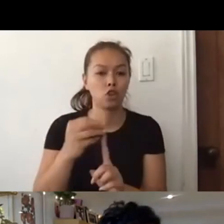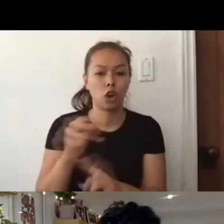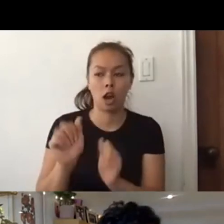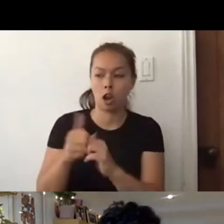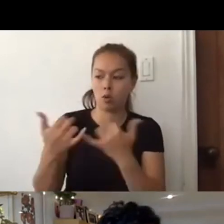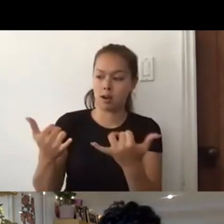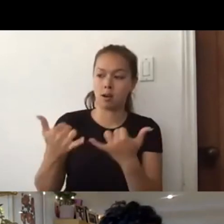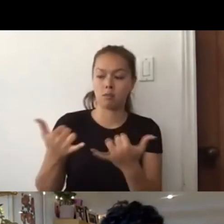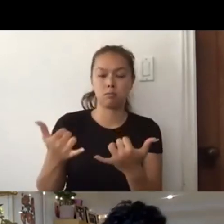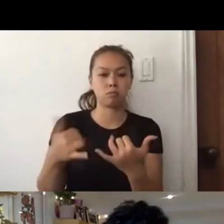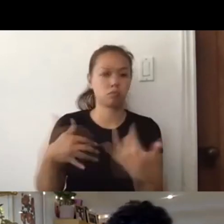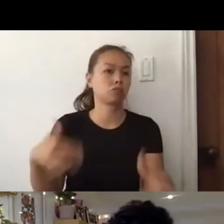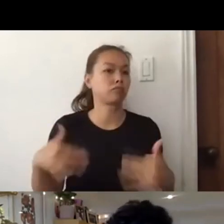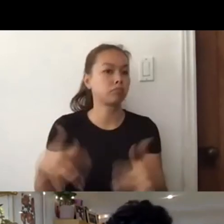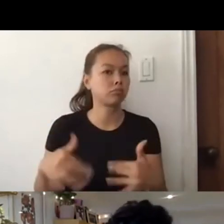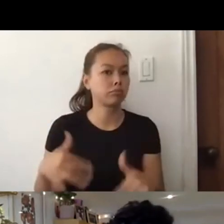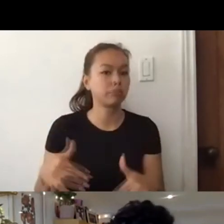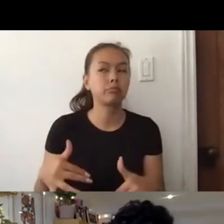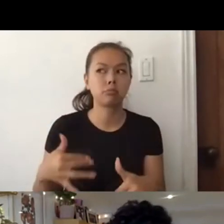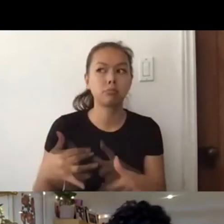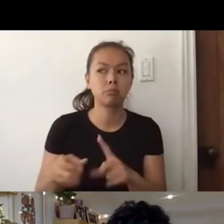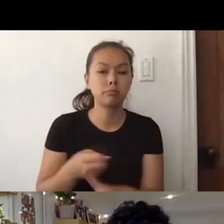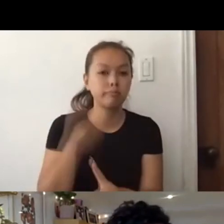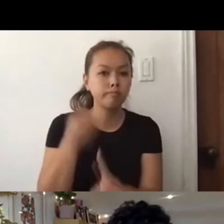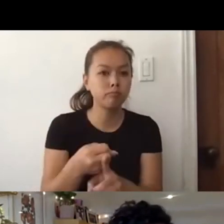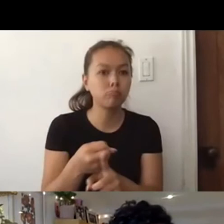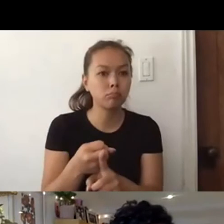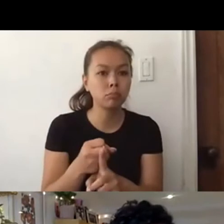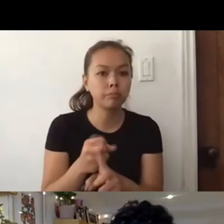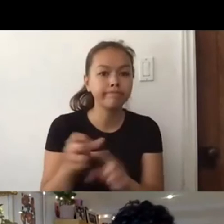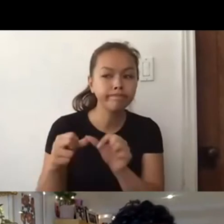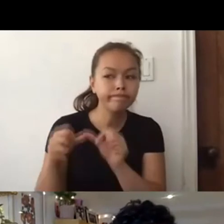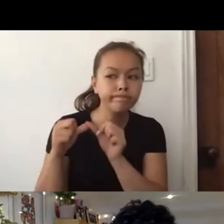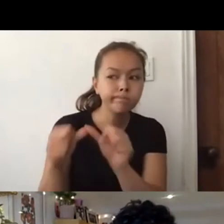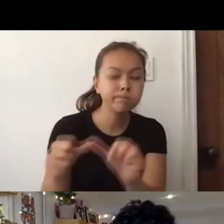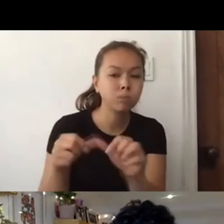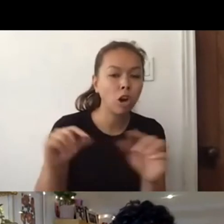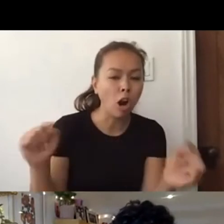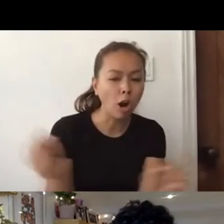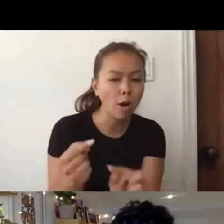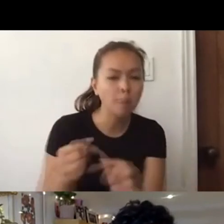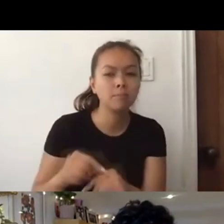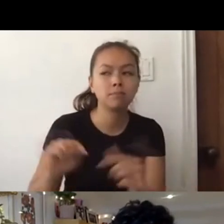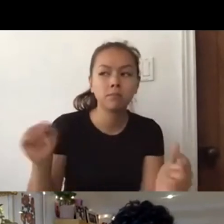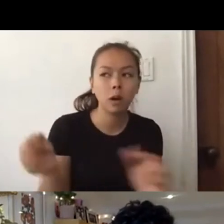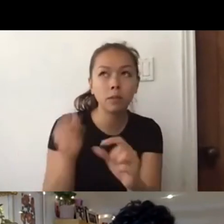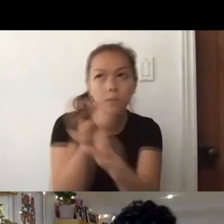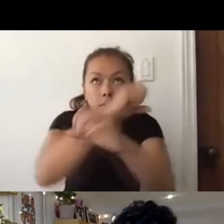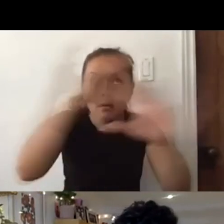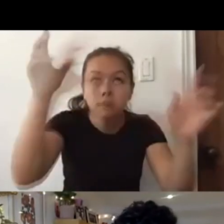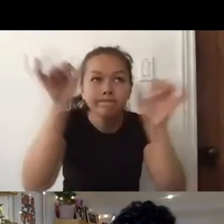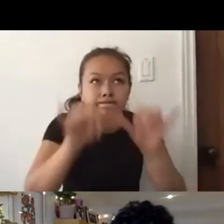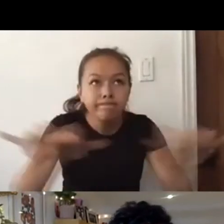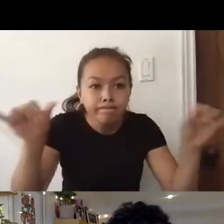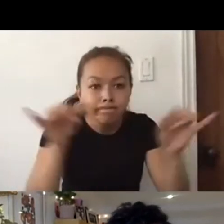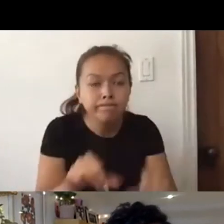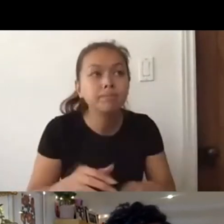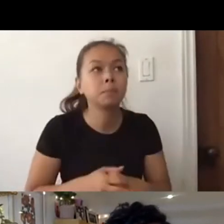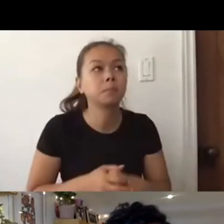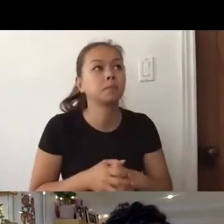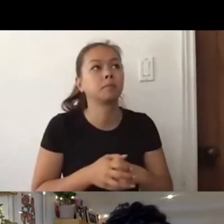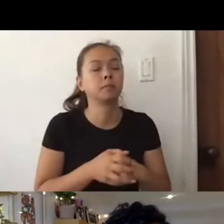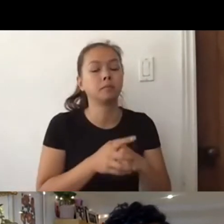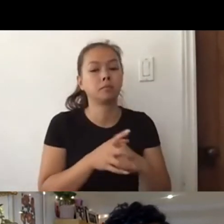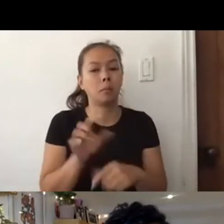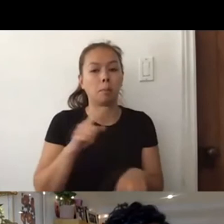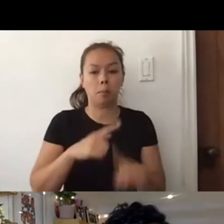spaces of harm and reinforcement of harmful norms, but also an opportunity to create something